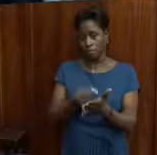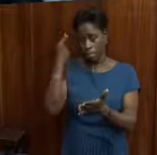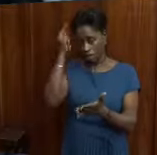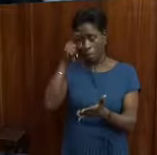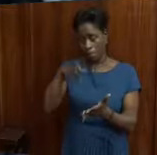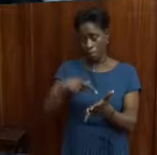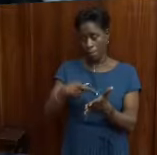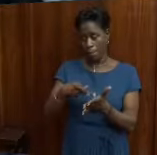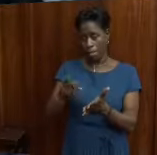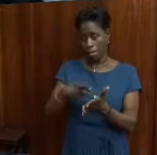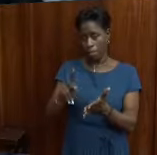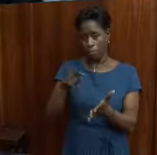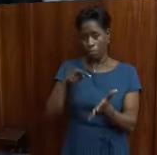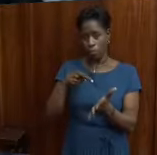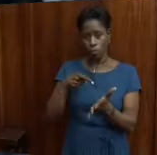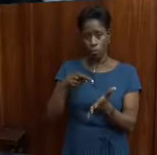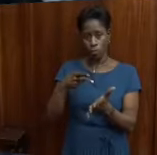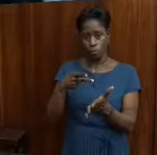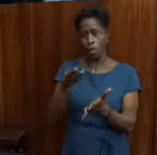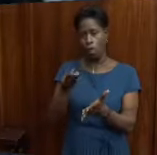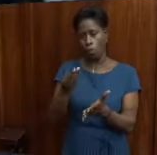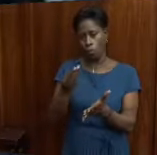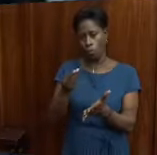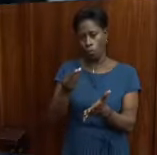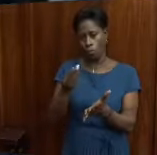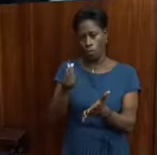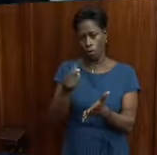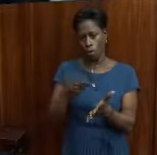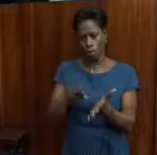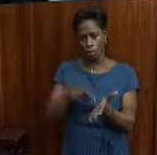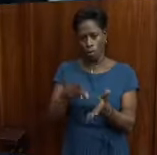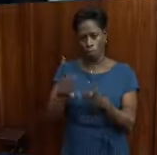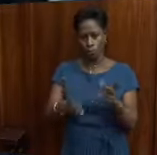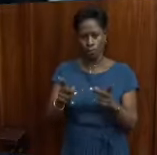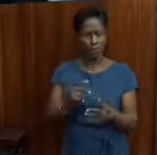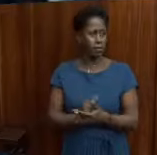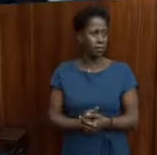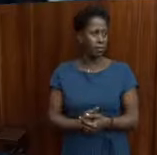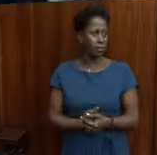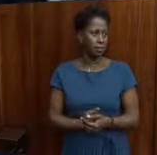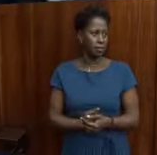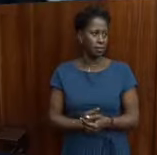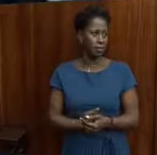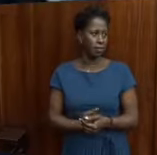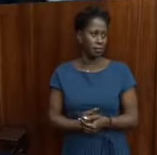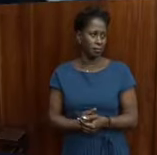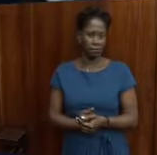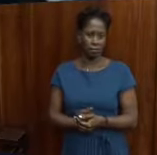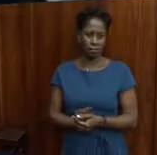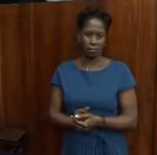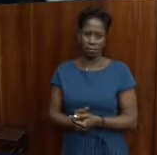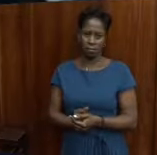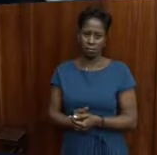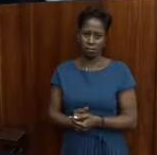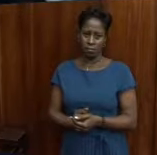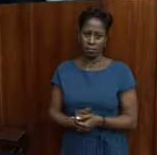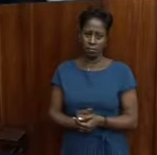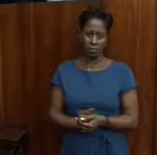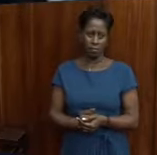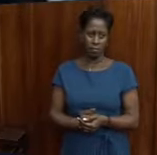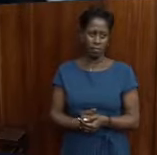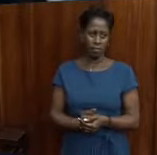road building, which were repairable within 3 to 5 years. Unpaid land acquisitions, 60 million.